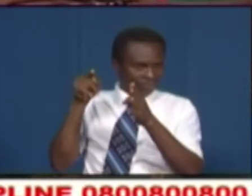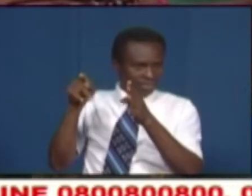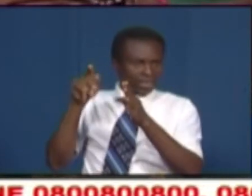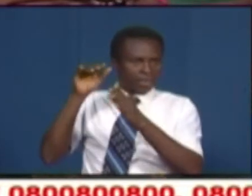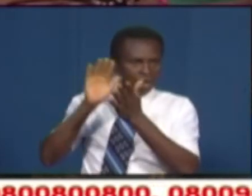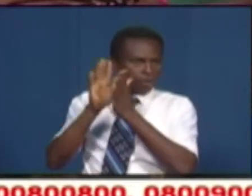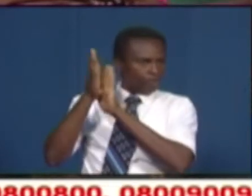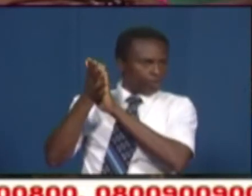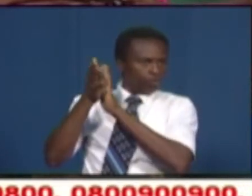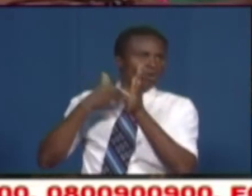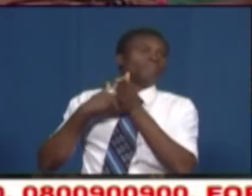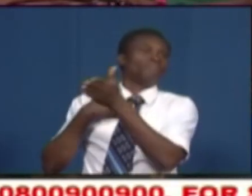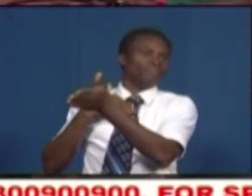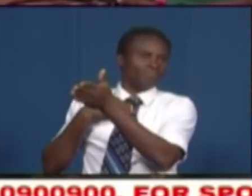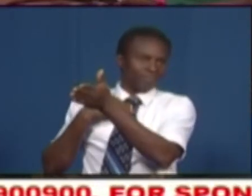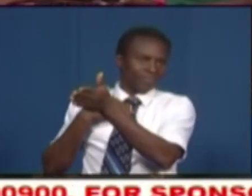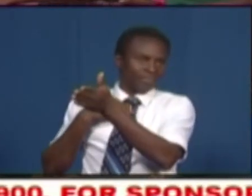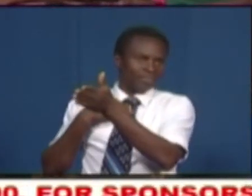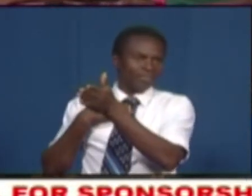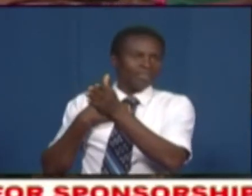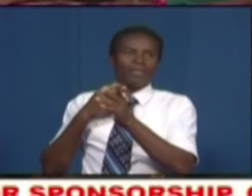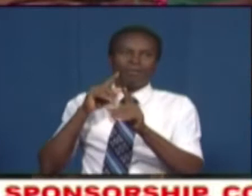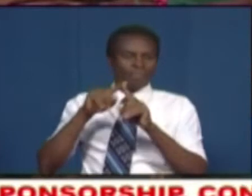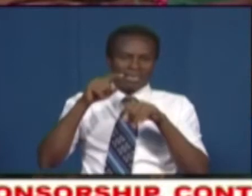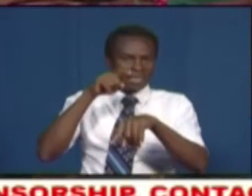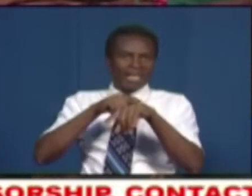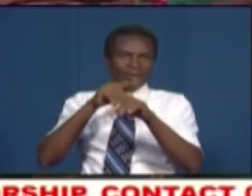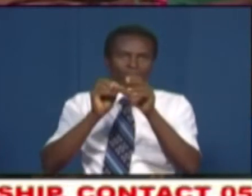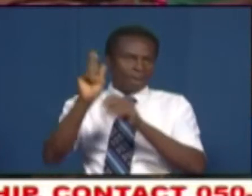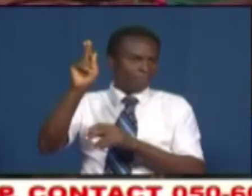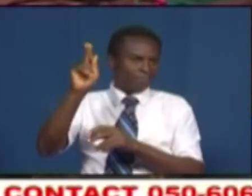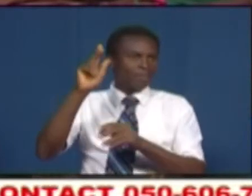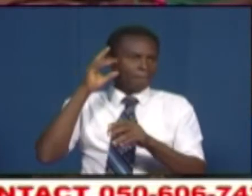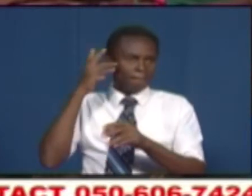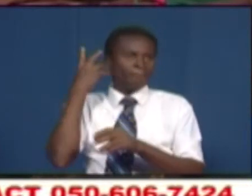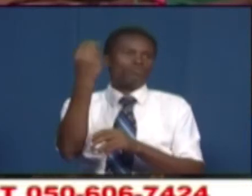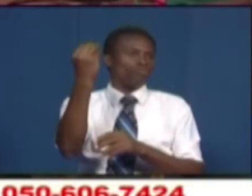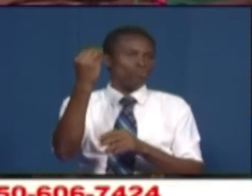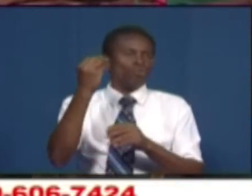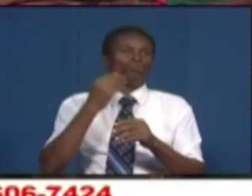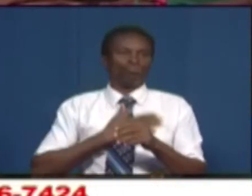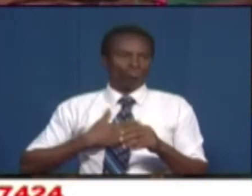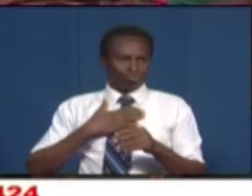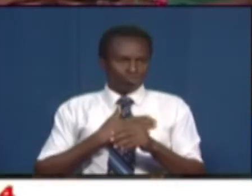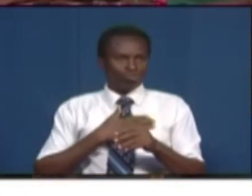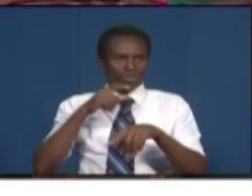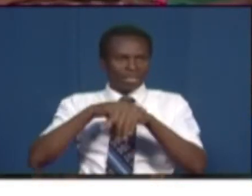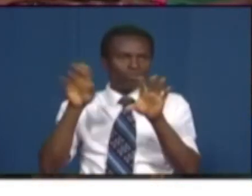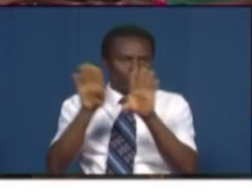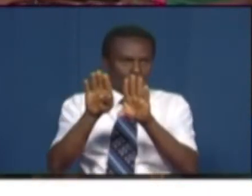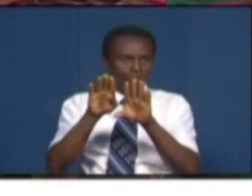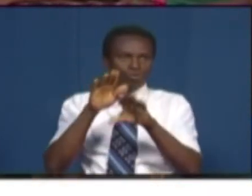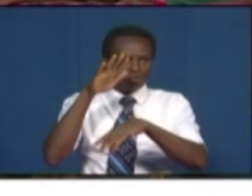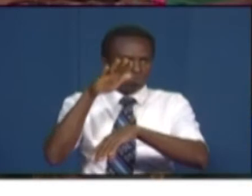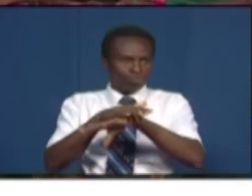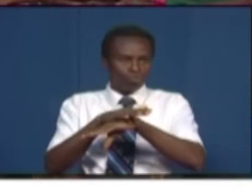I'm already missing you. I don't want to sign off, but I have to, else Franca and everyone else will beat me up here. So on that